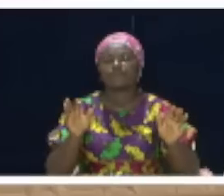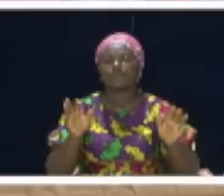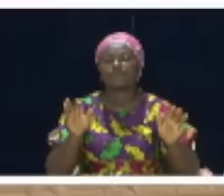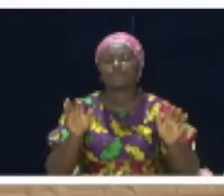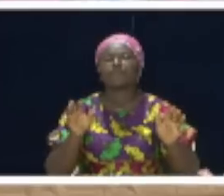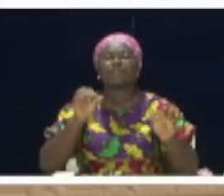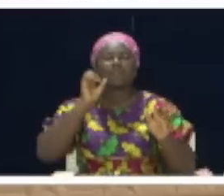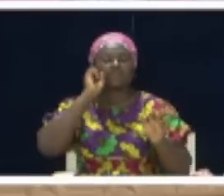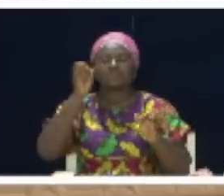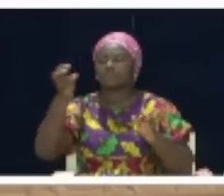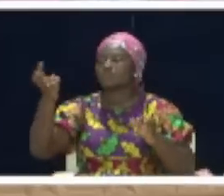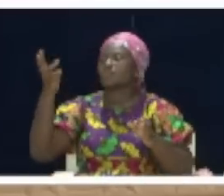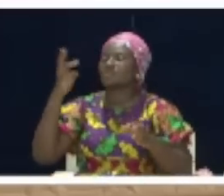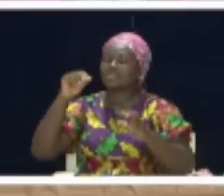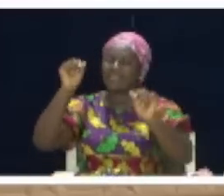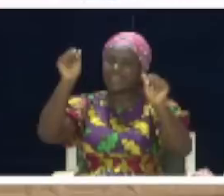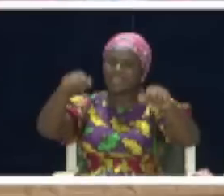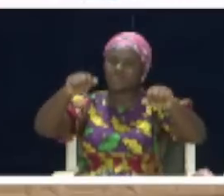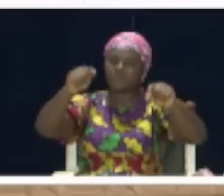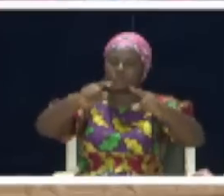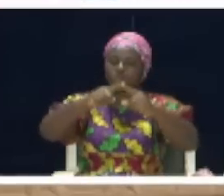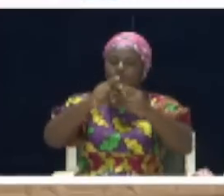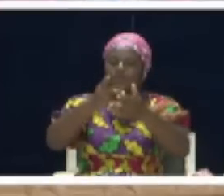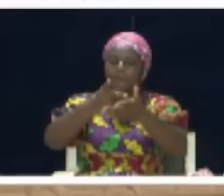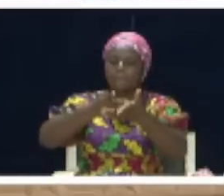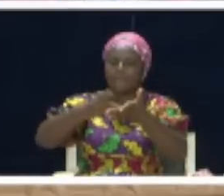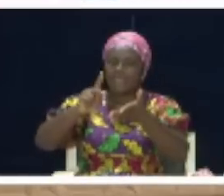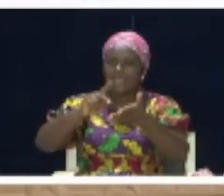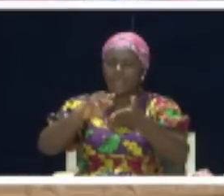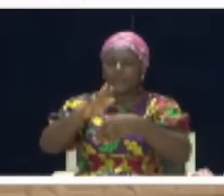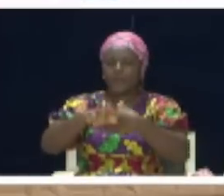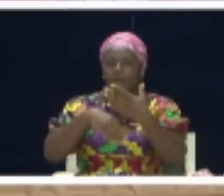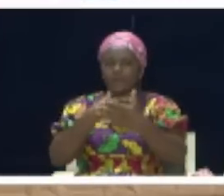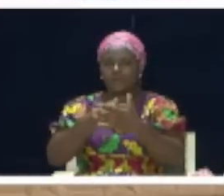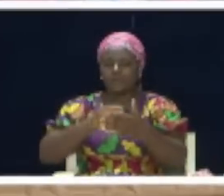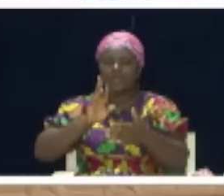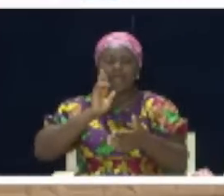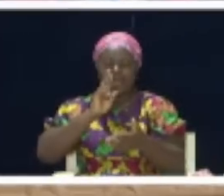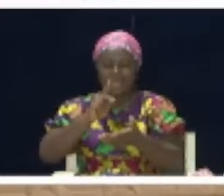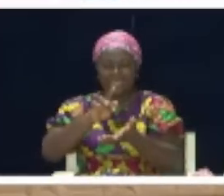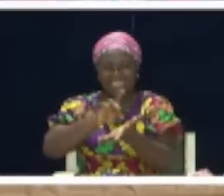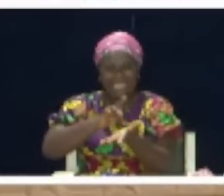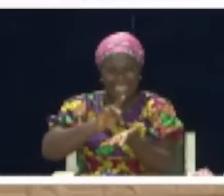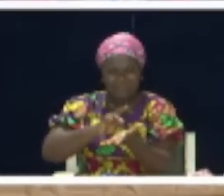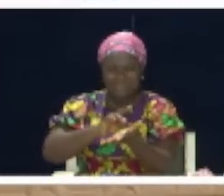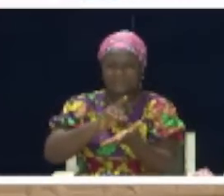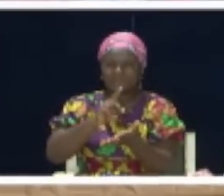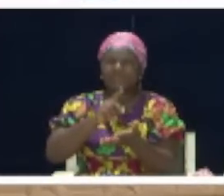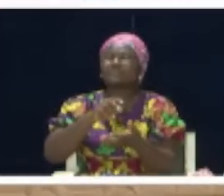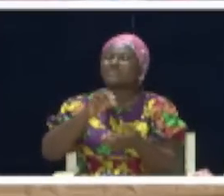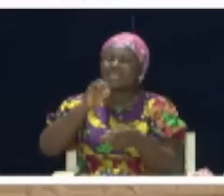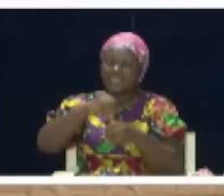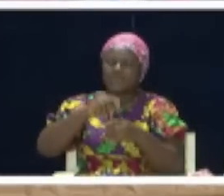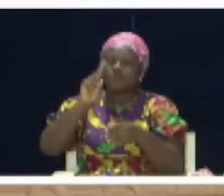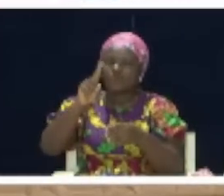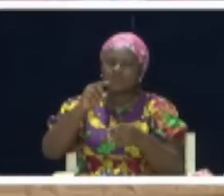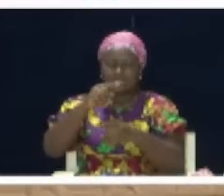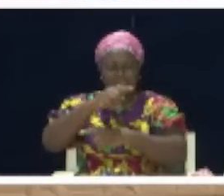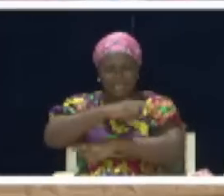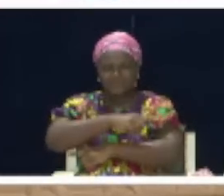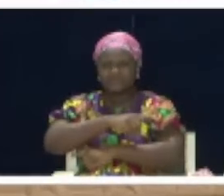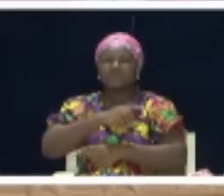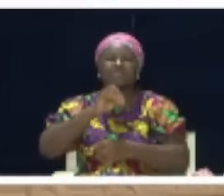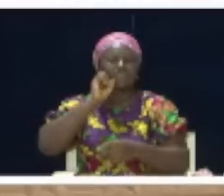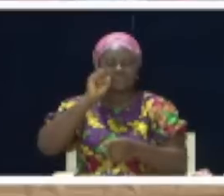She was able to pay all her debts in one day. And she had enough to live on for the rest of her